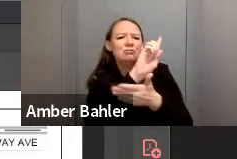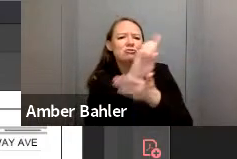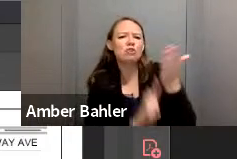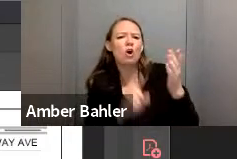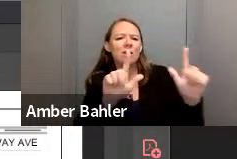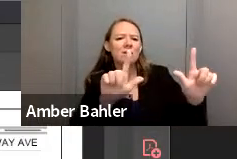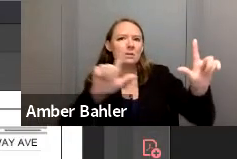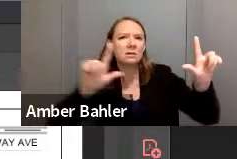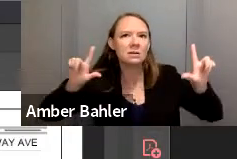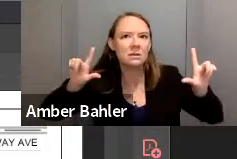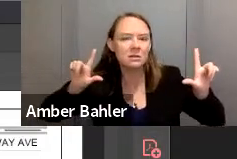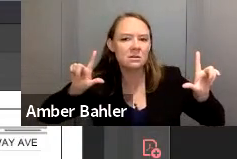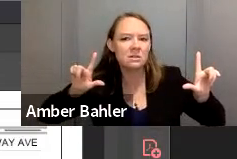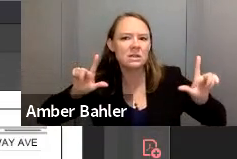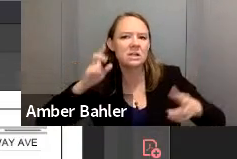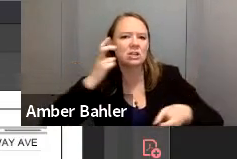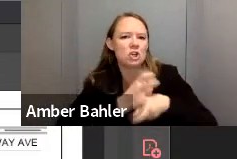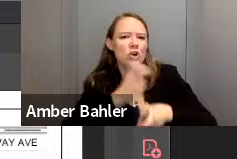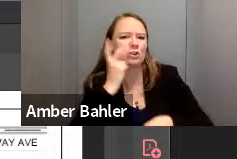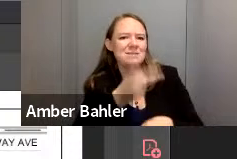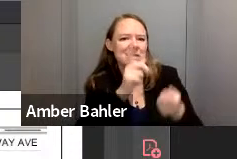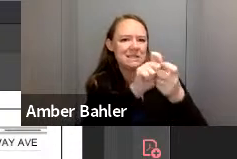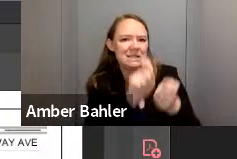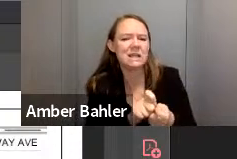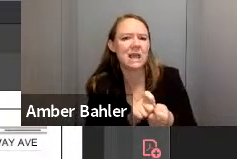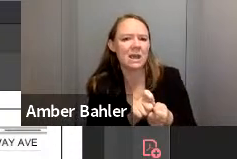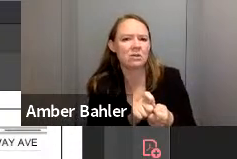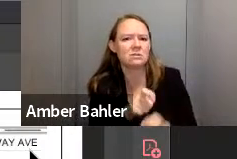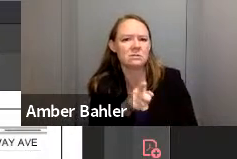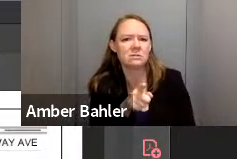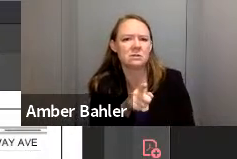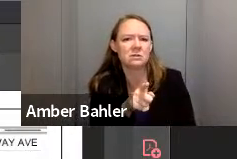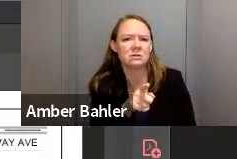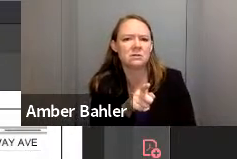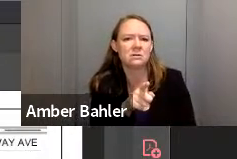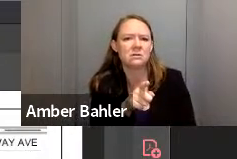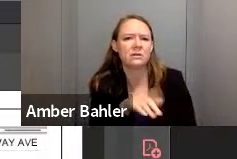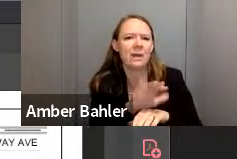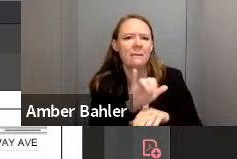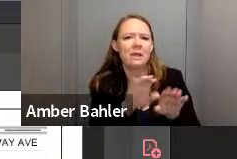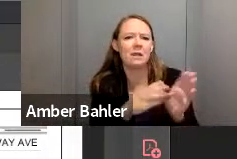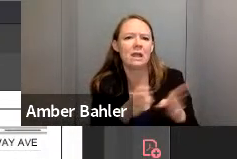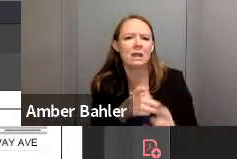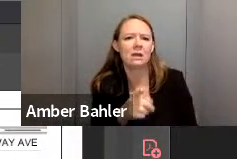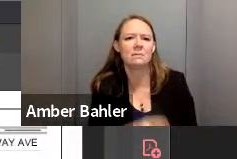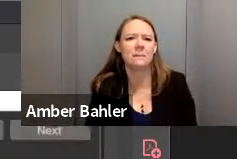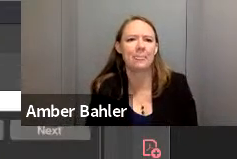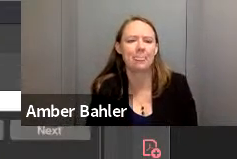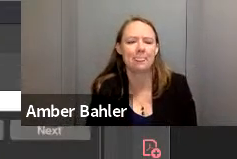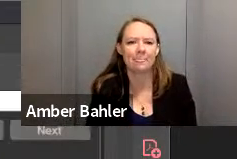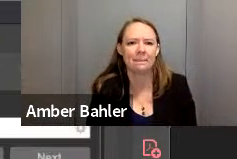little bit hard to see the detail that you were focusing on the plan.